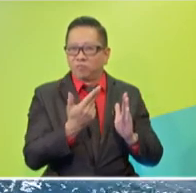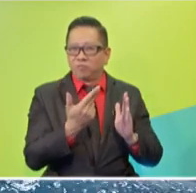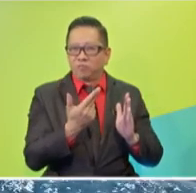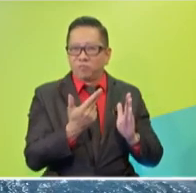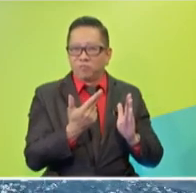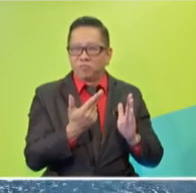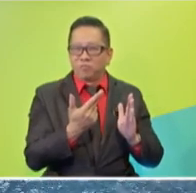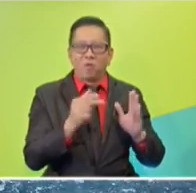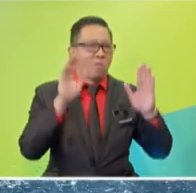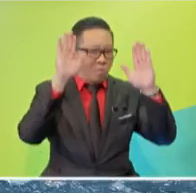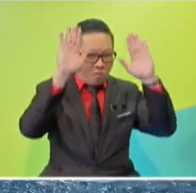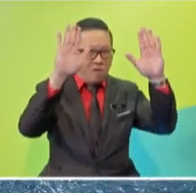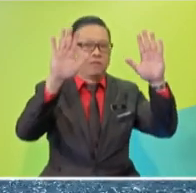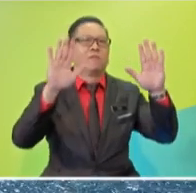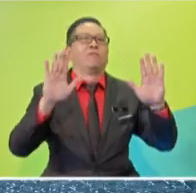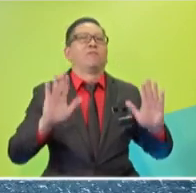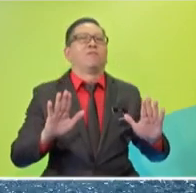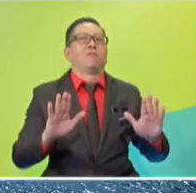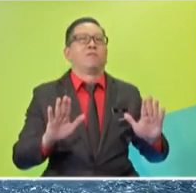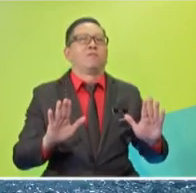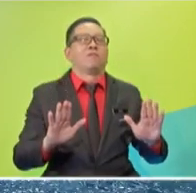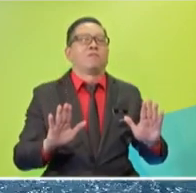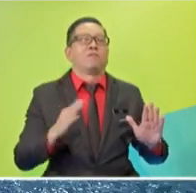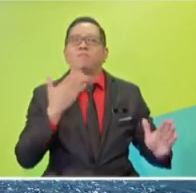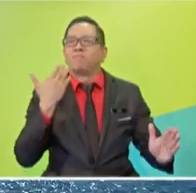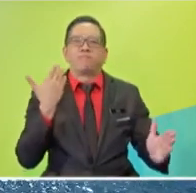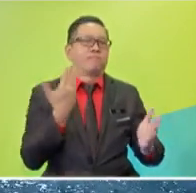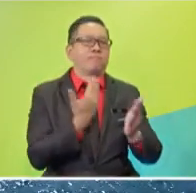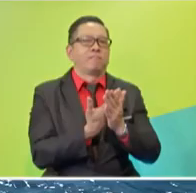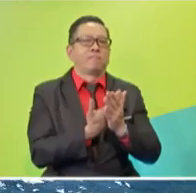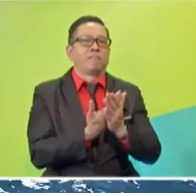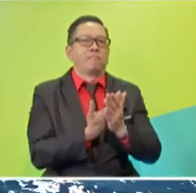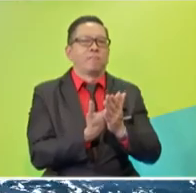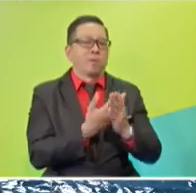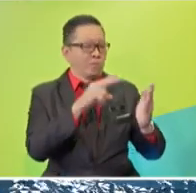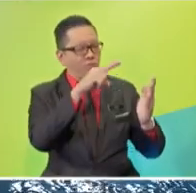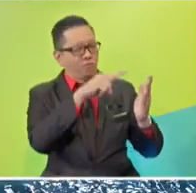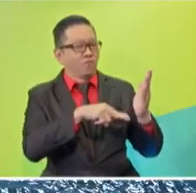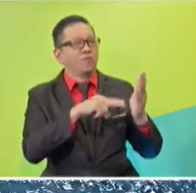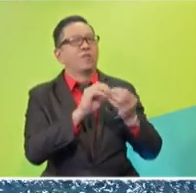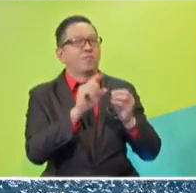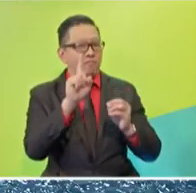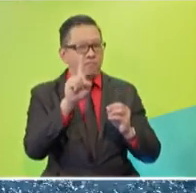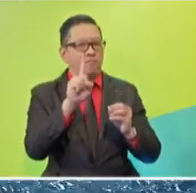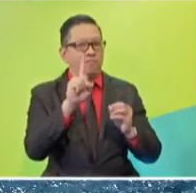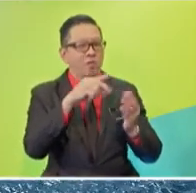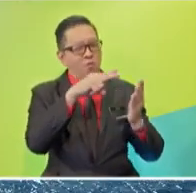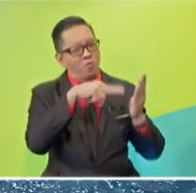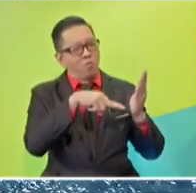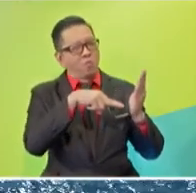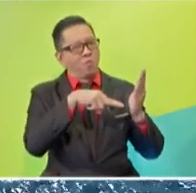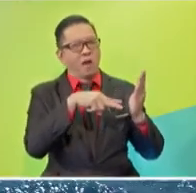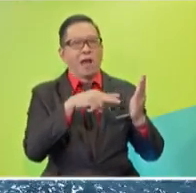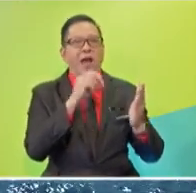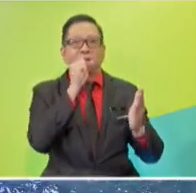Yes. Wonderful! Correct. Yes. First, you need to look at the ice cream.